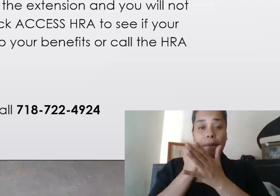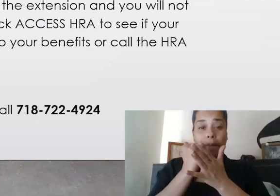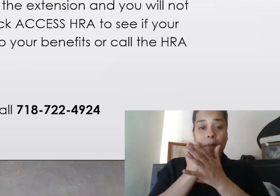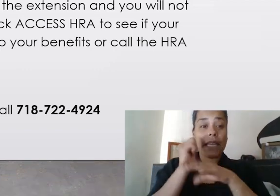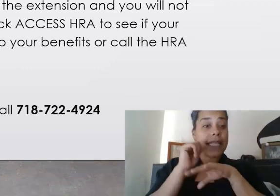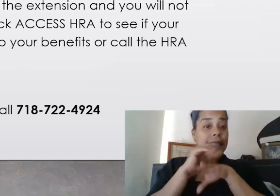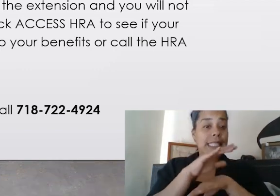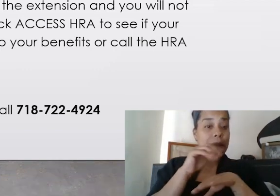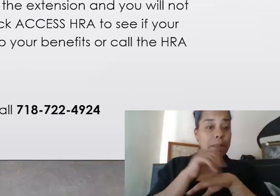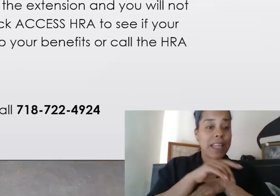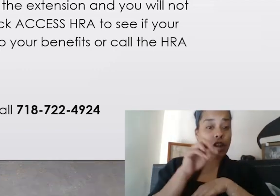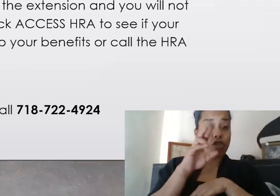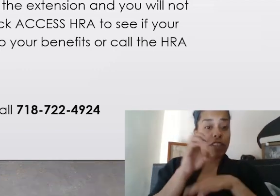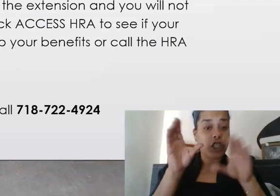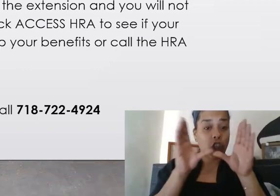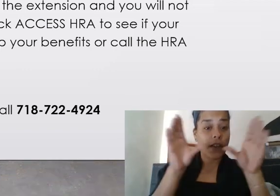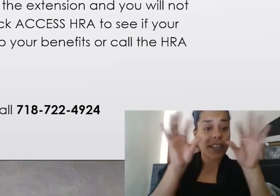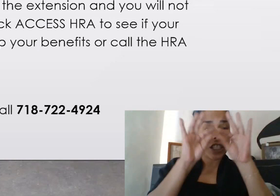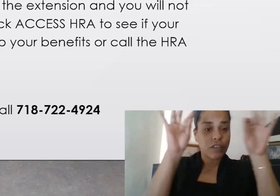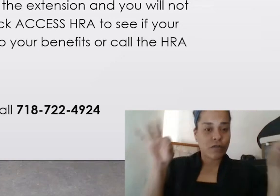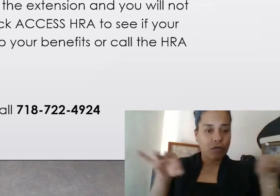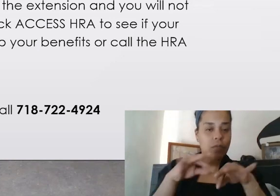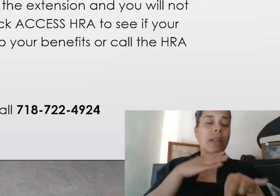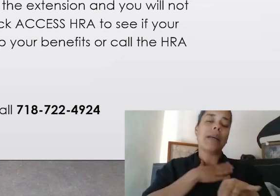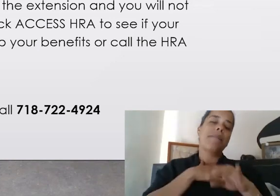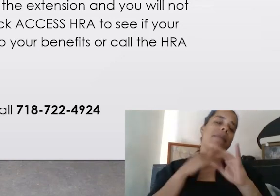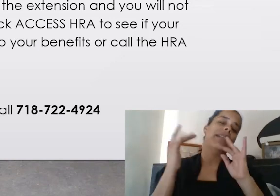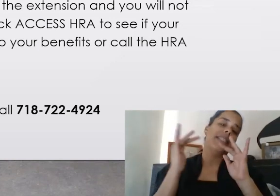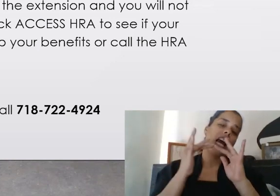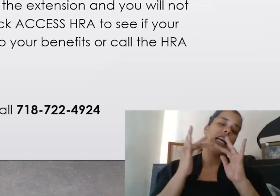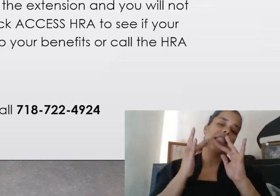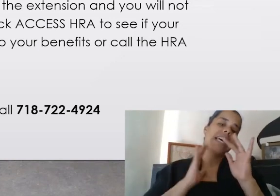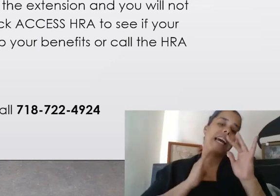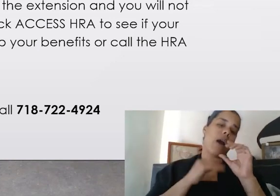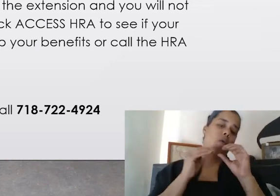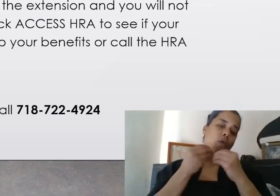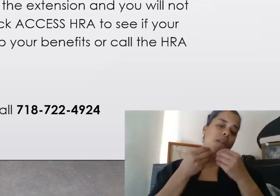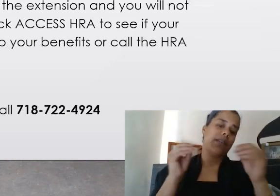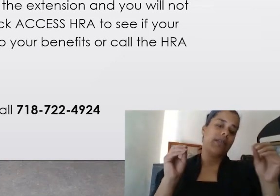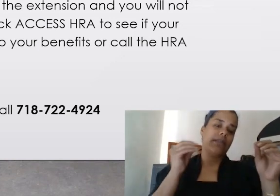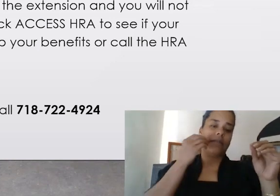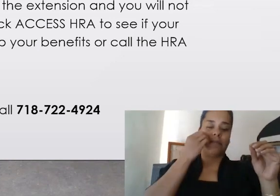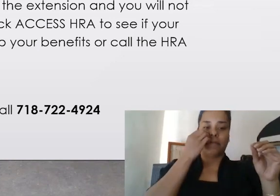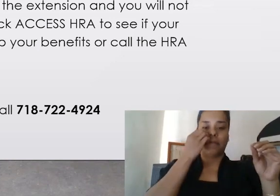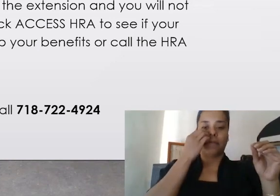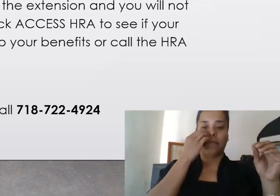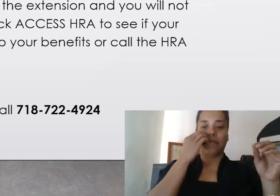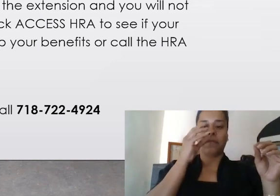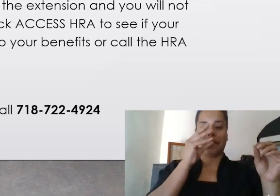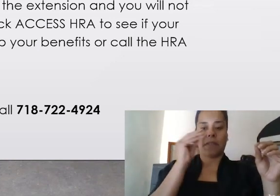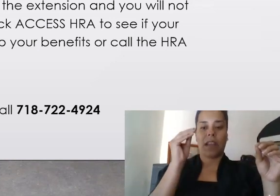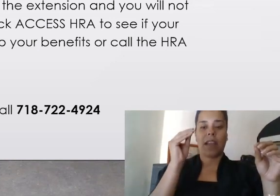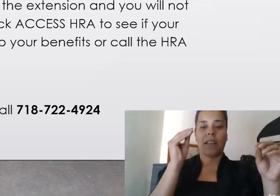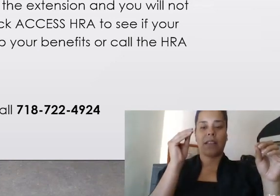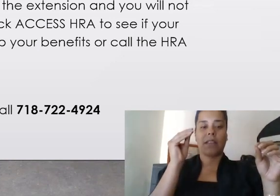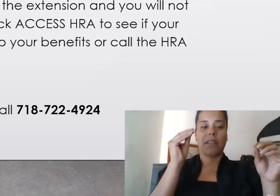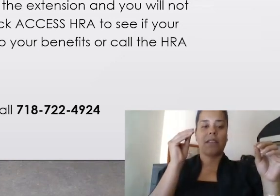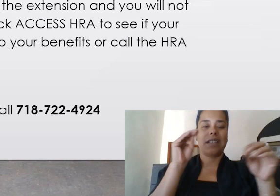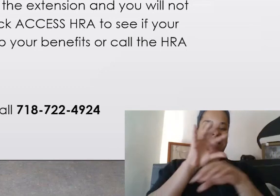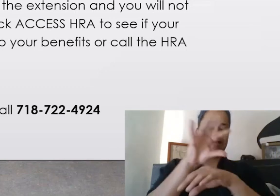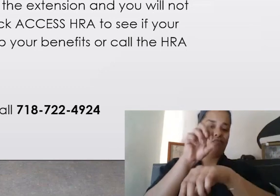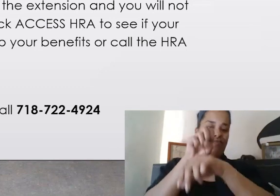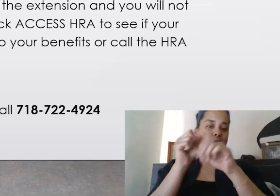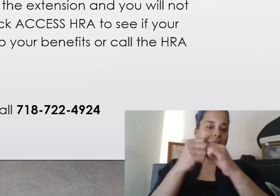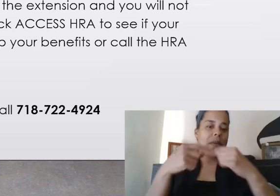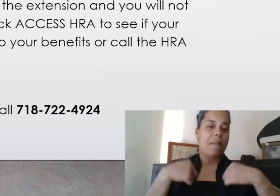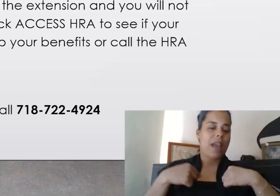submitting a recertification form, please contact our offices and schedule an appointment with me, and